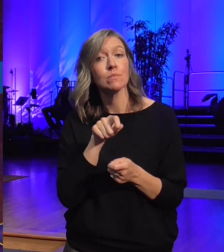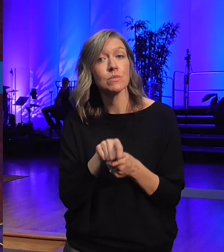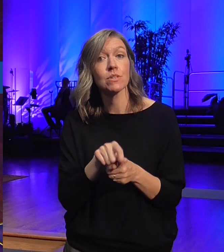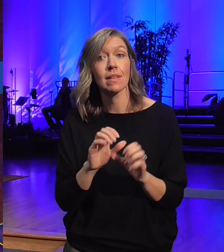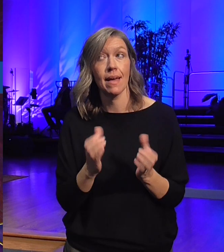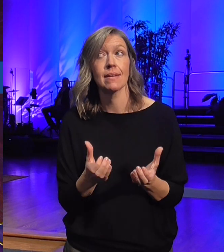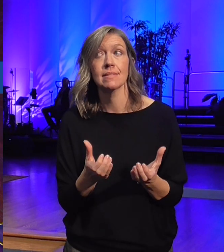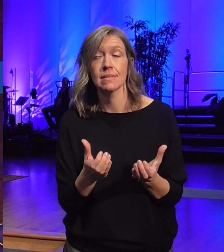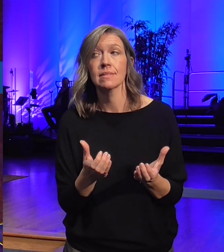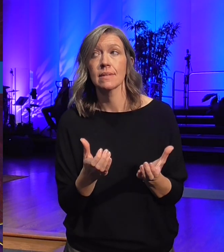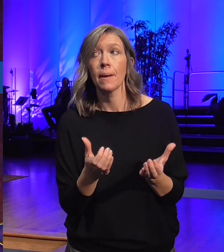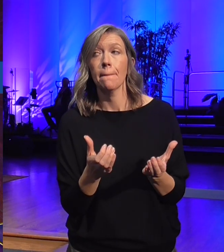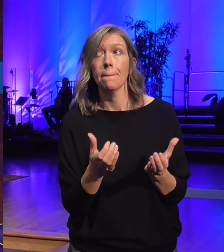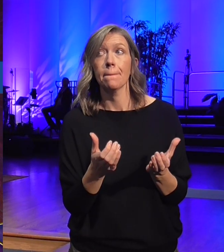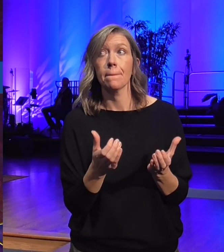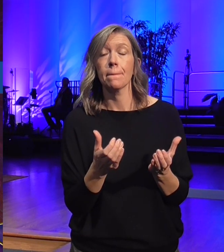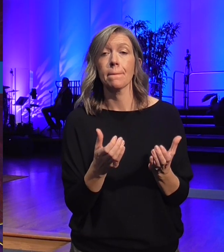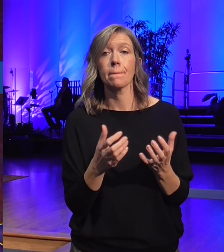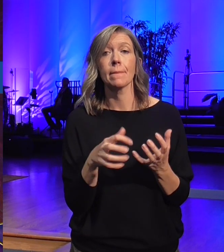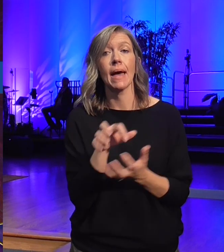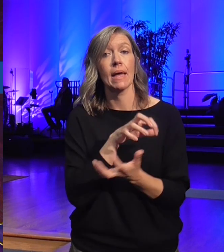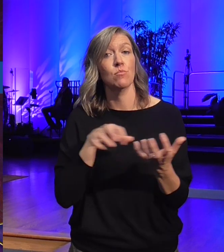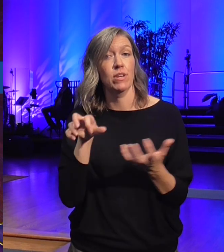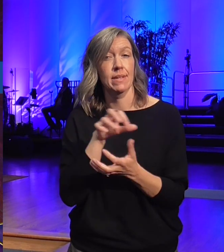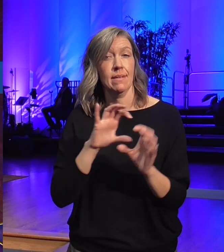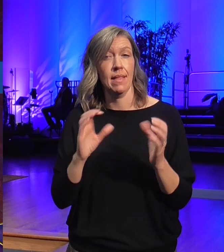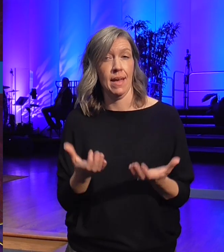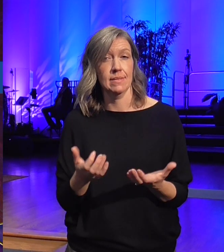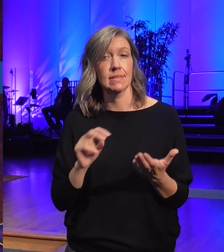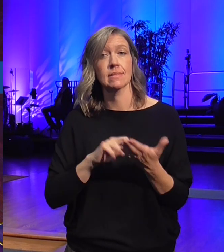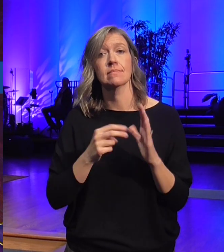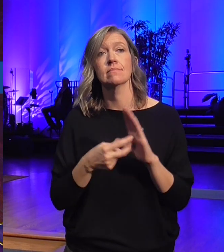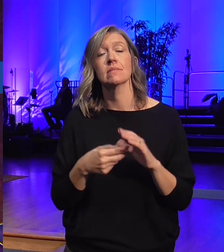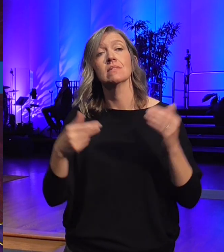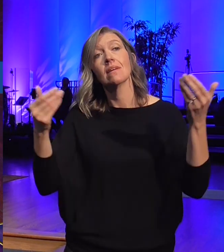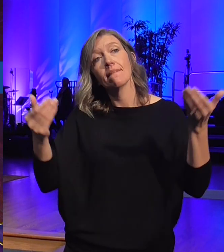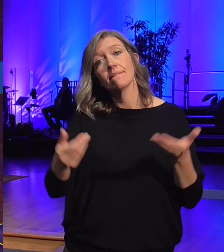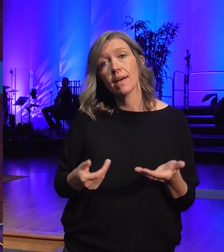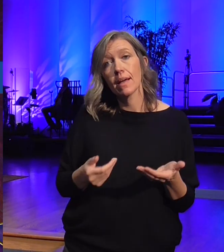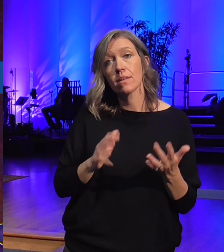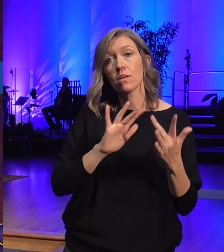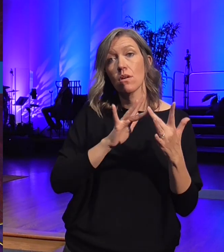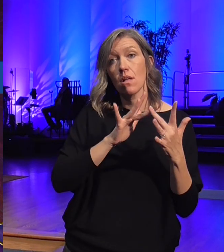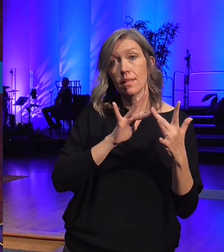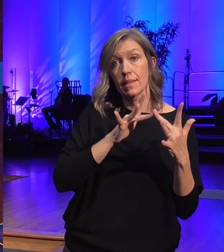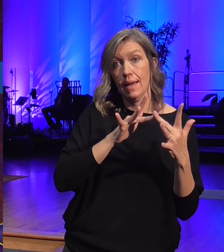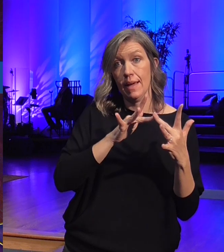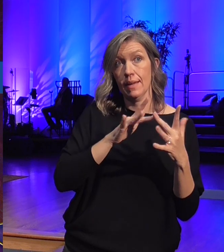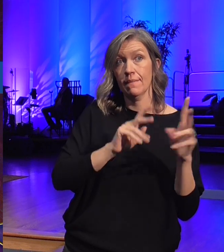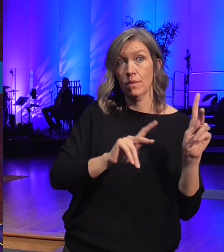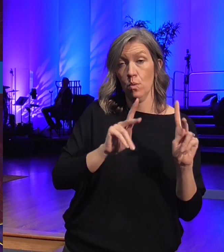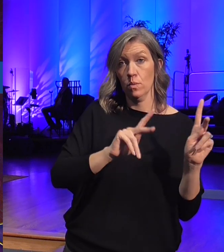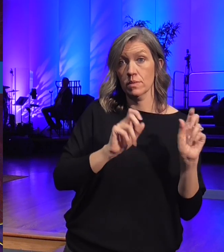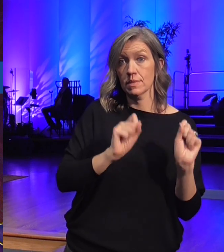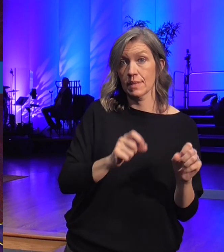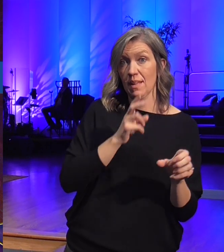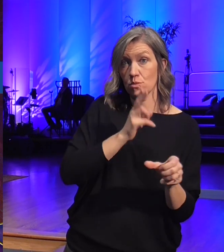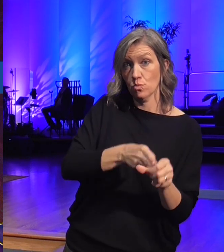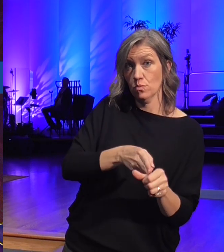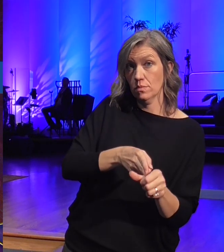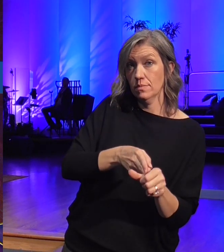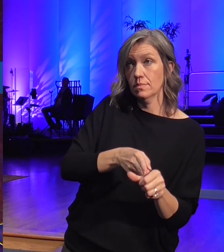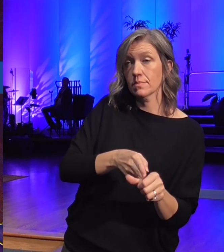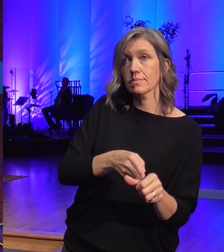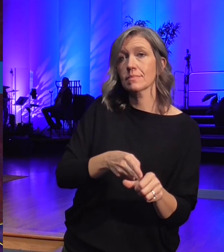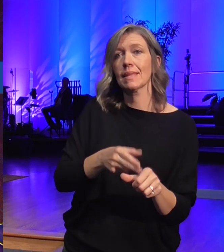particular class is a hybrid class, which means we're inviting our online folks to also